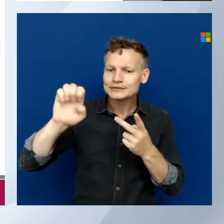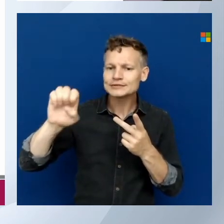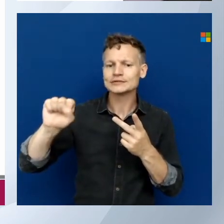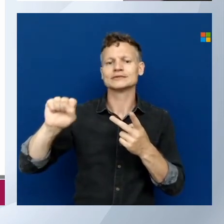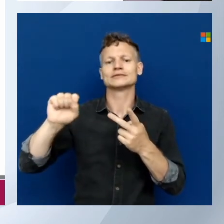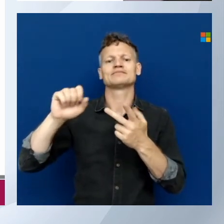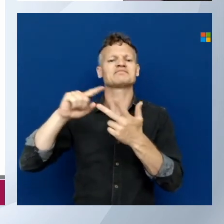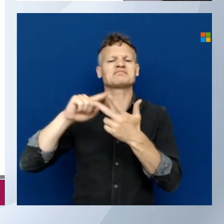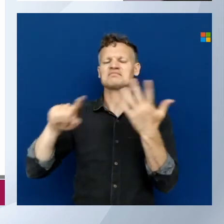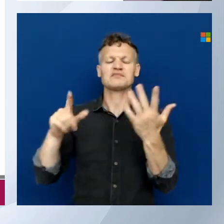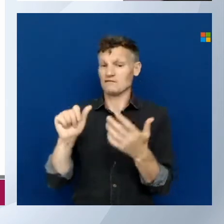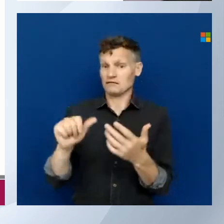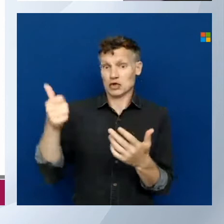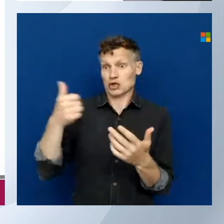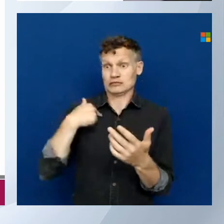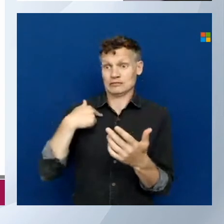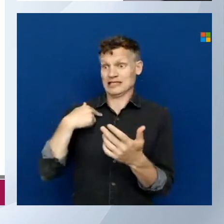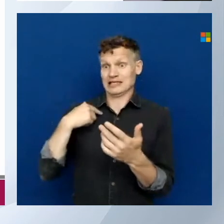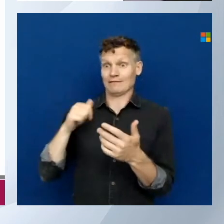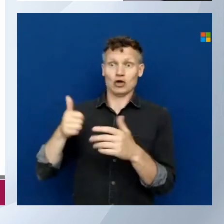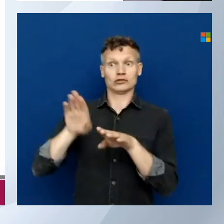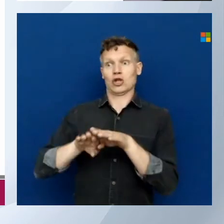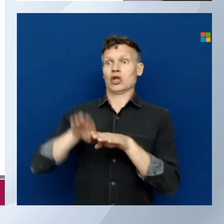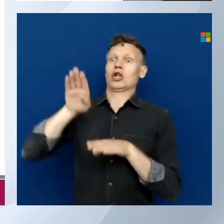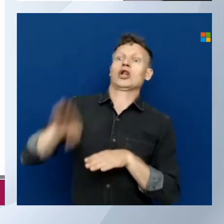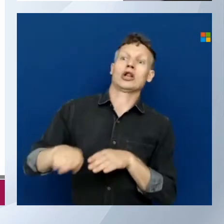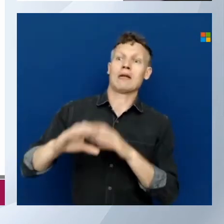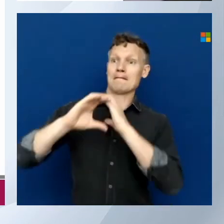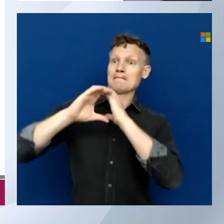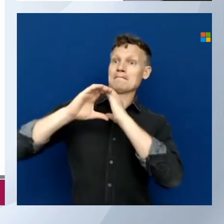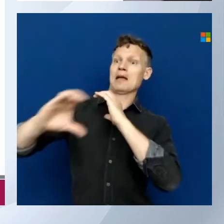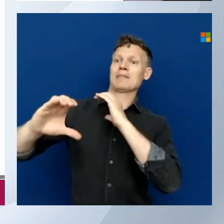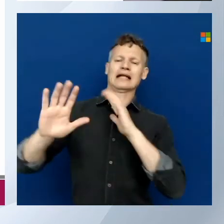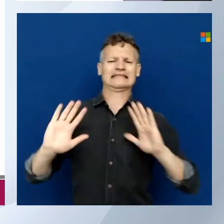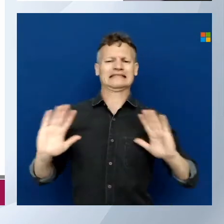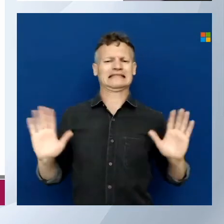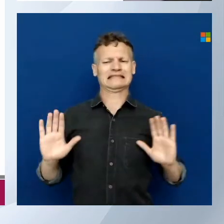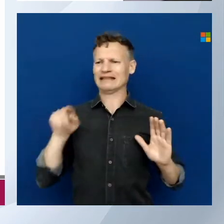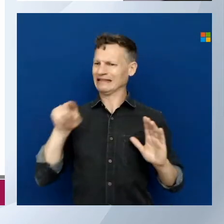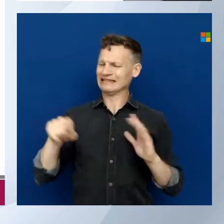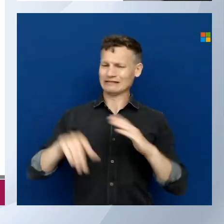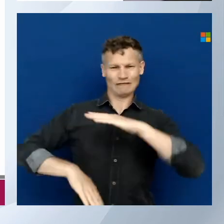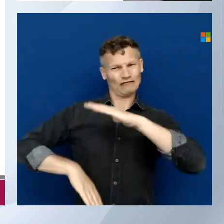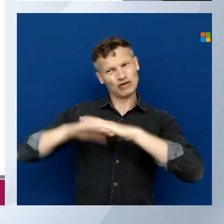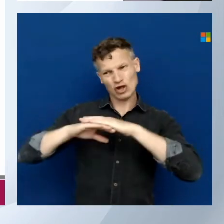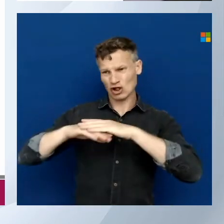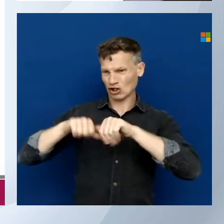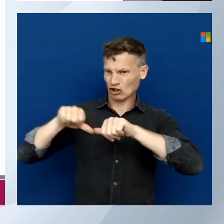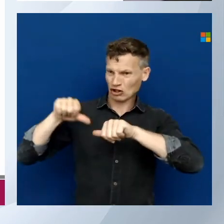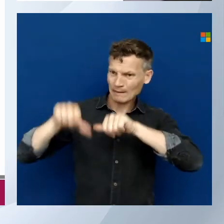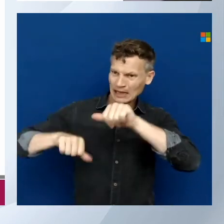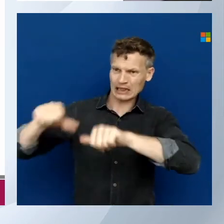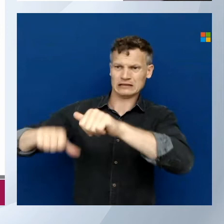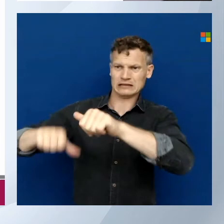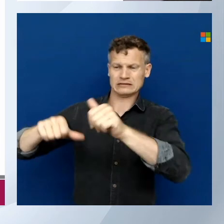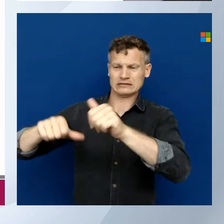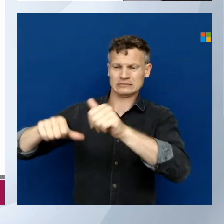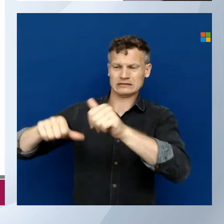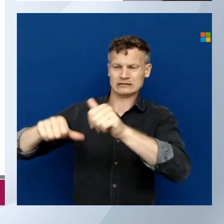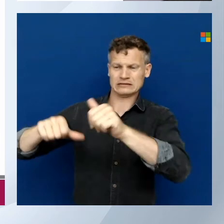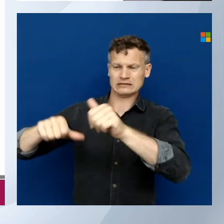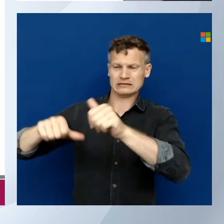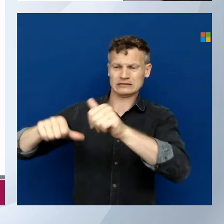basically is to create a full build and to make sure that you predefine artifacts